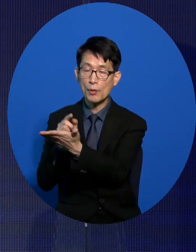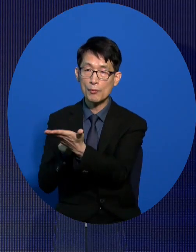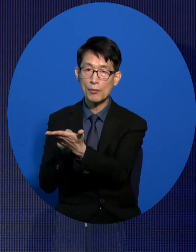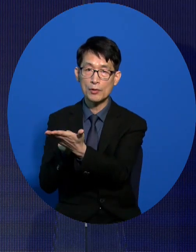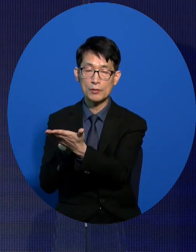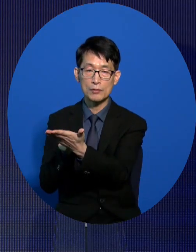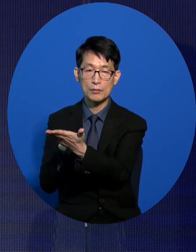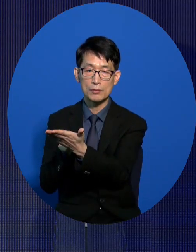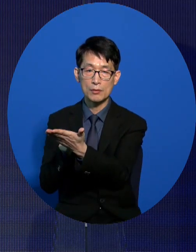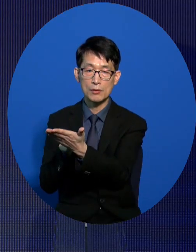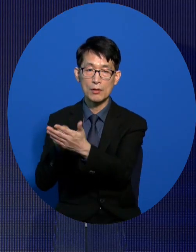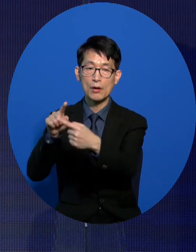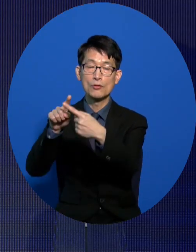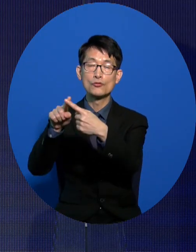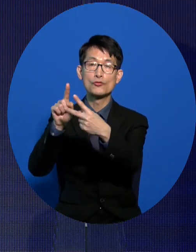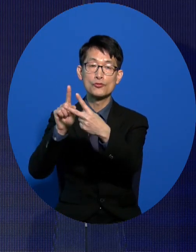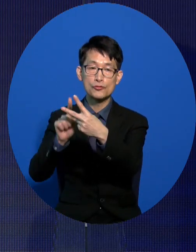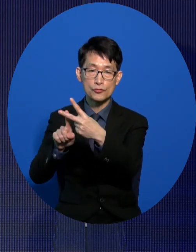to the domestic law,